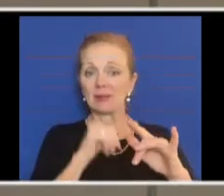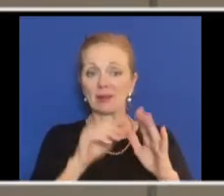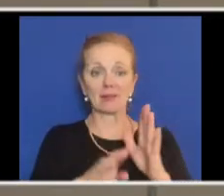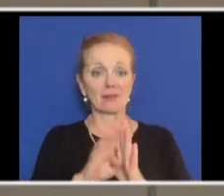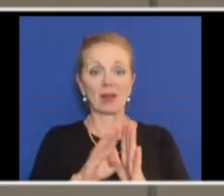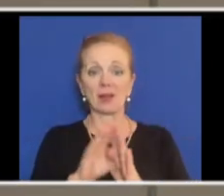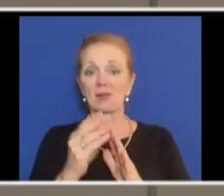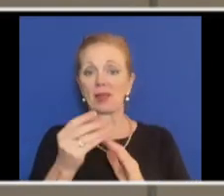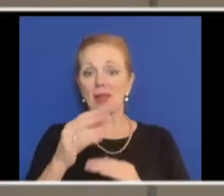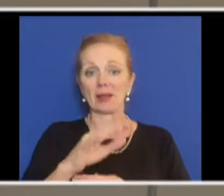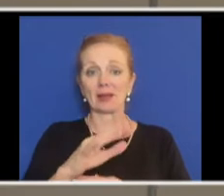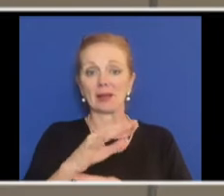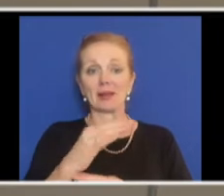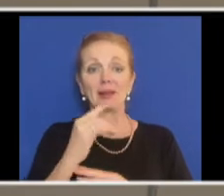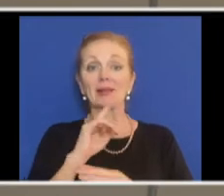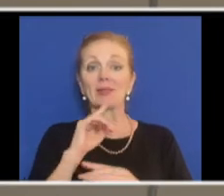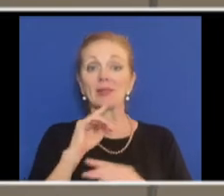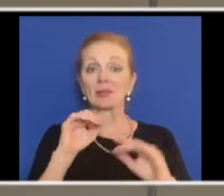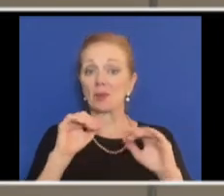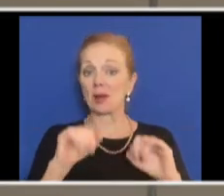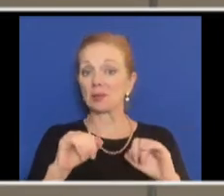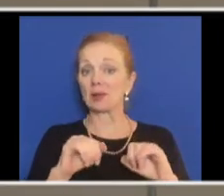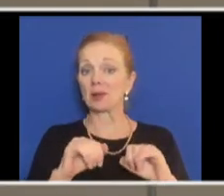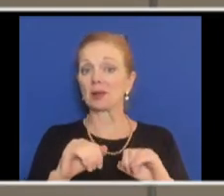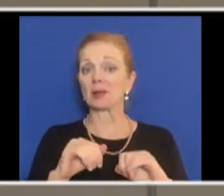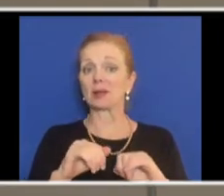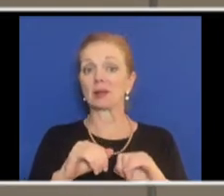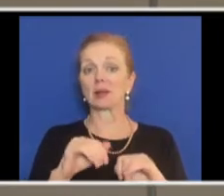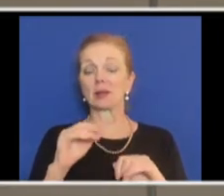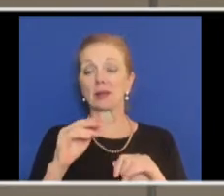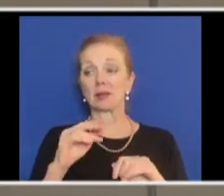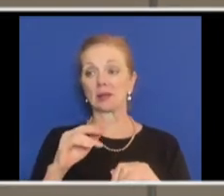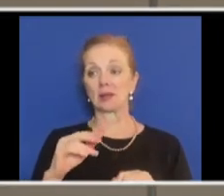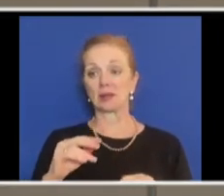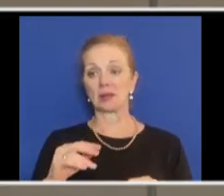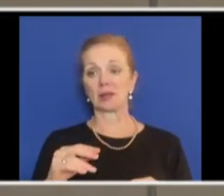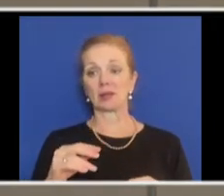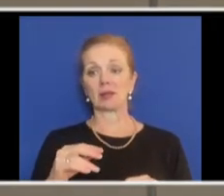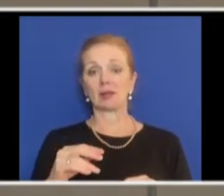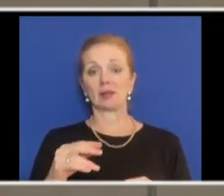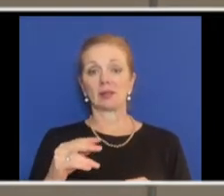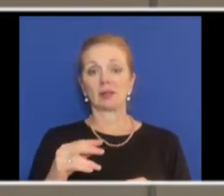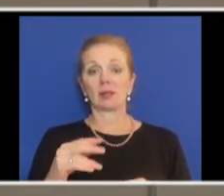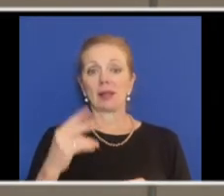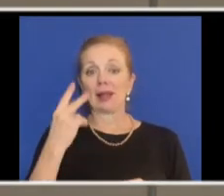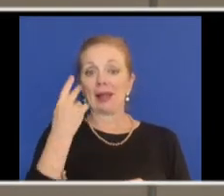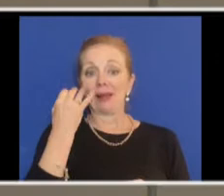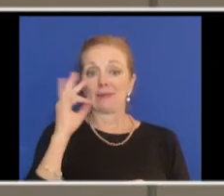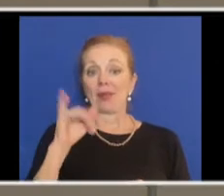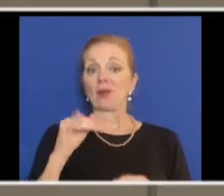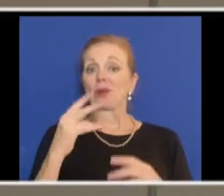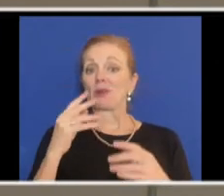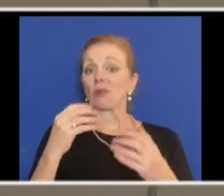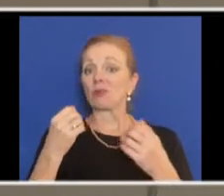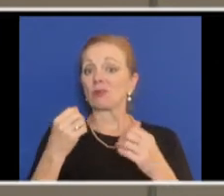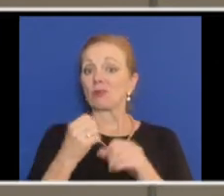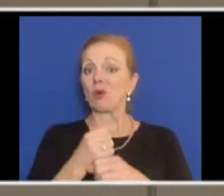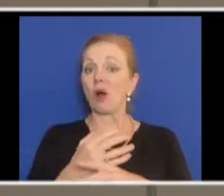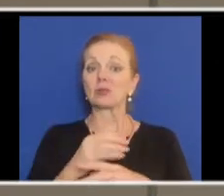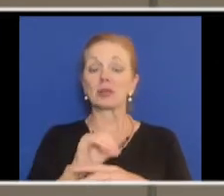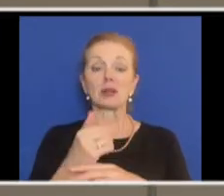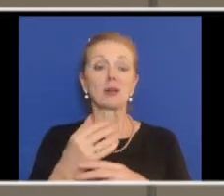if there is a possibility to look at if that would cause any Financial major Financial